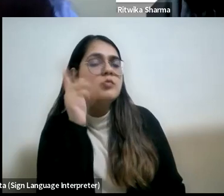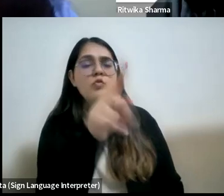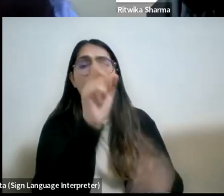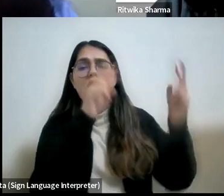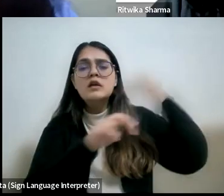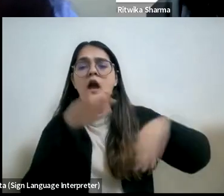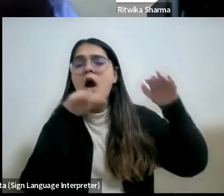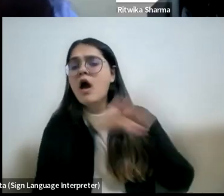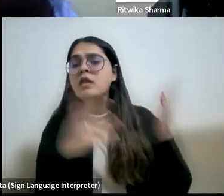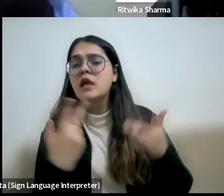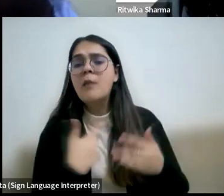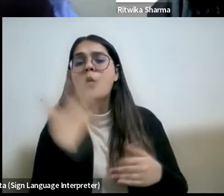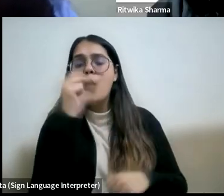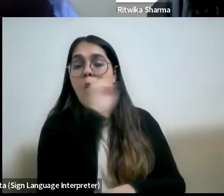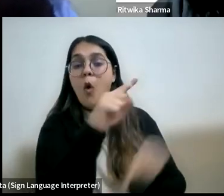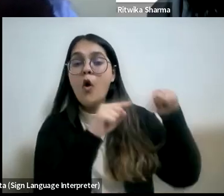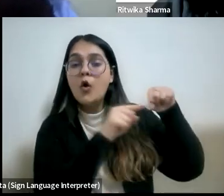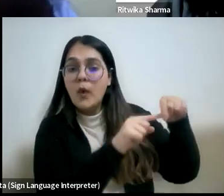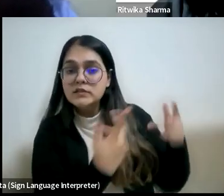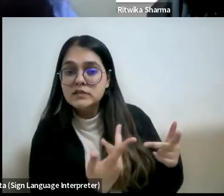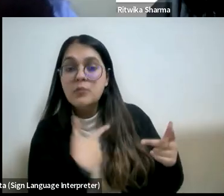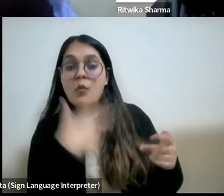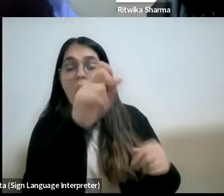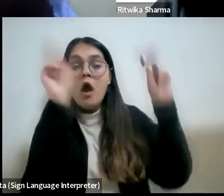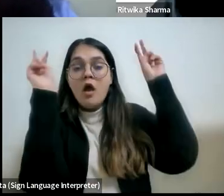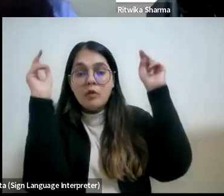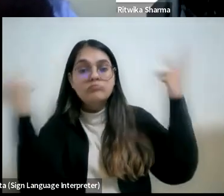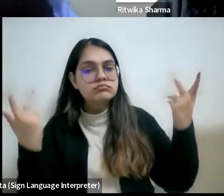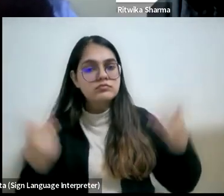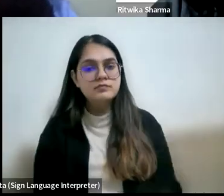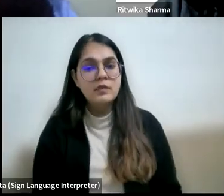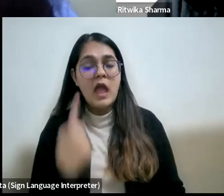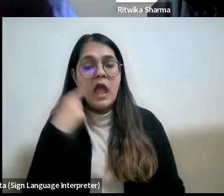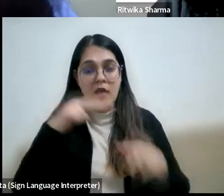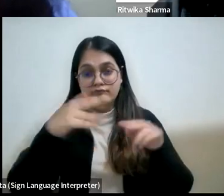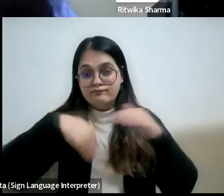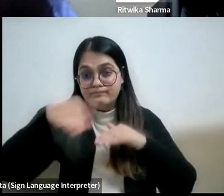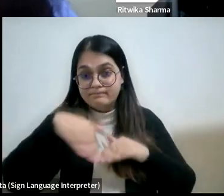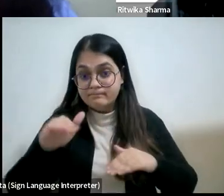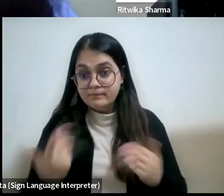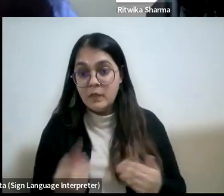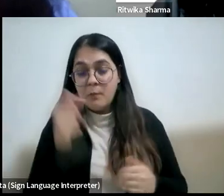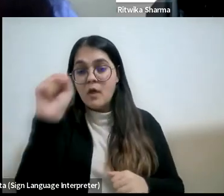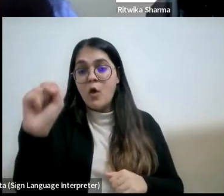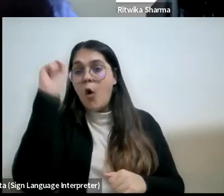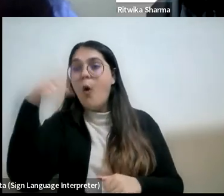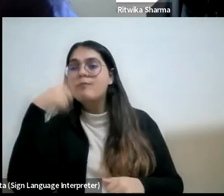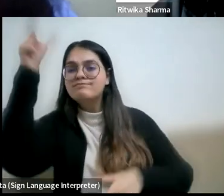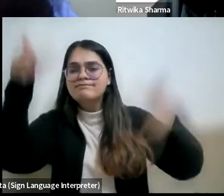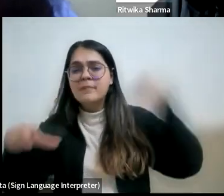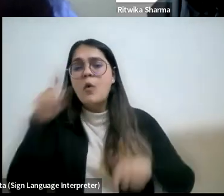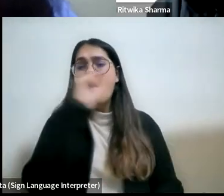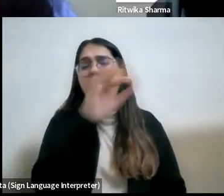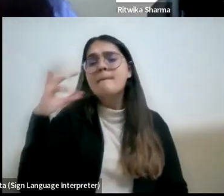about and what questions or concerns are you trying to address. In doing so, I think for the benefit of the audience, perhaps